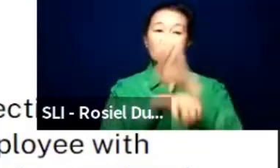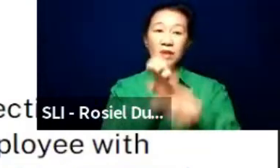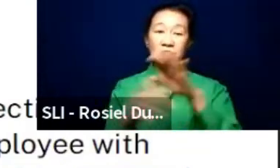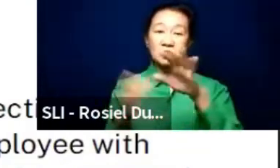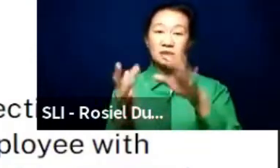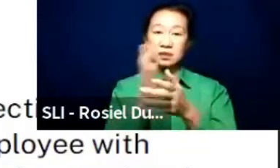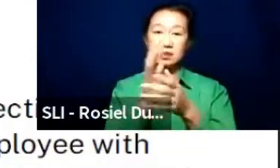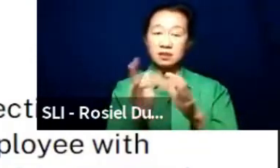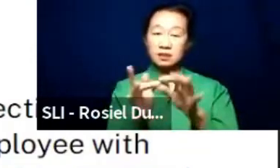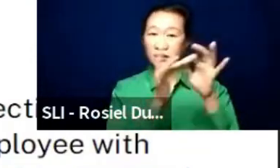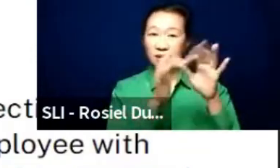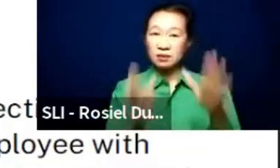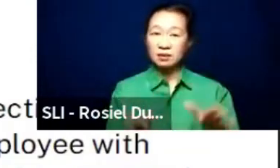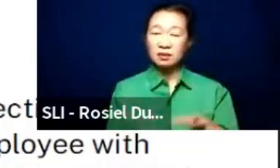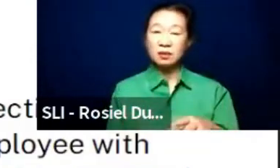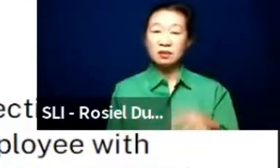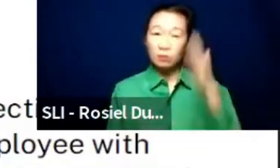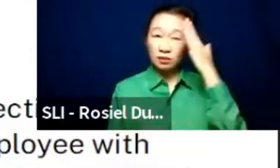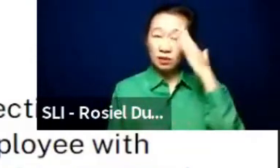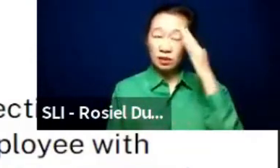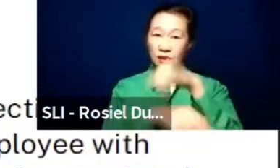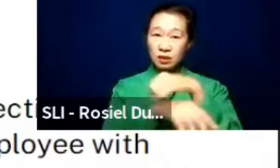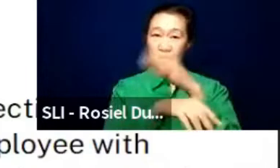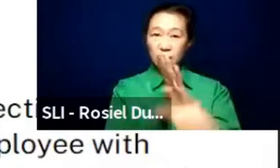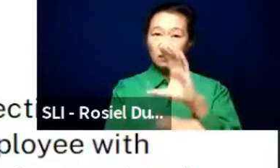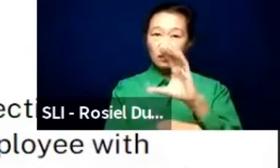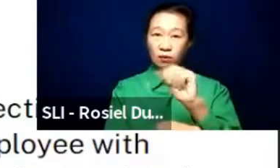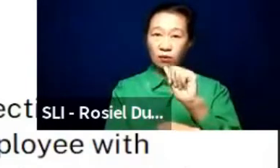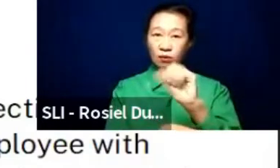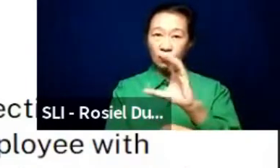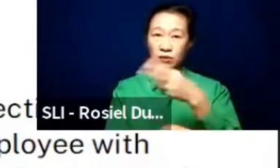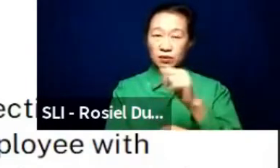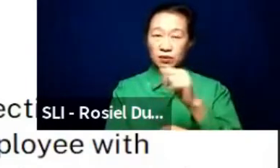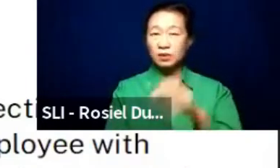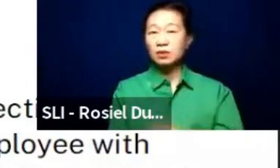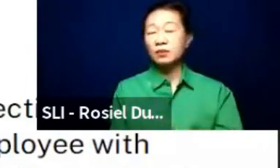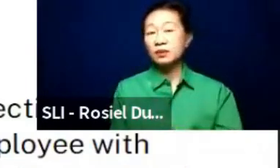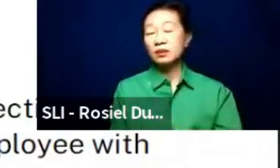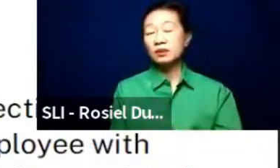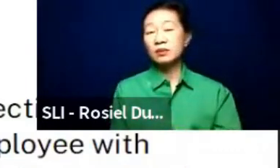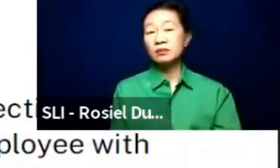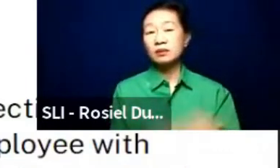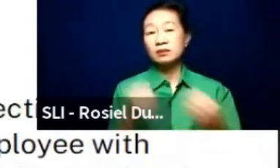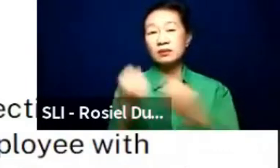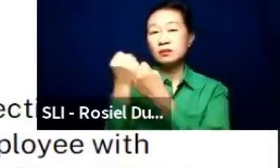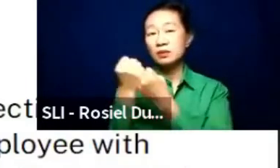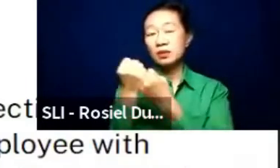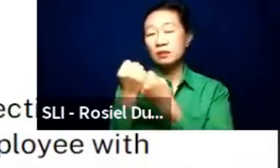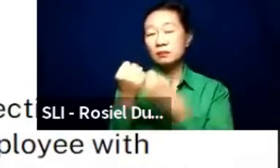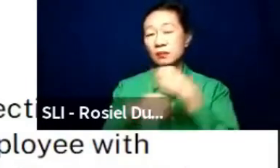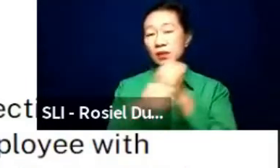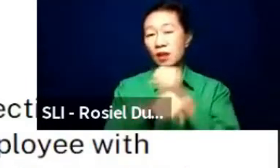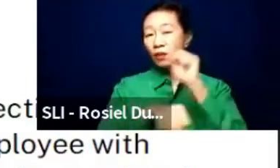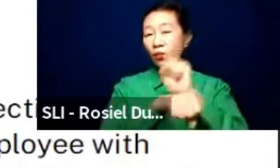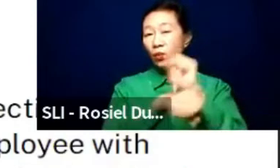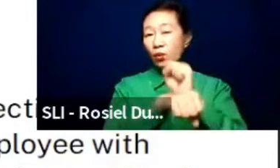specialist, commonly known as the job coach, and usually they're the key in making a supported work program effective. So what they do is